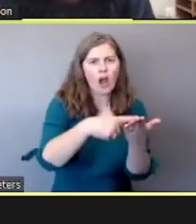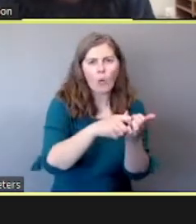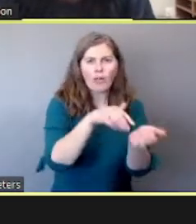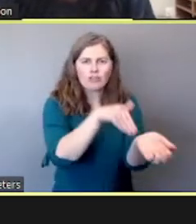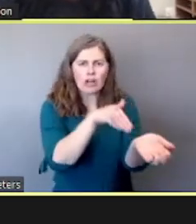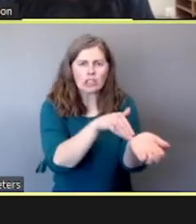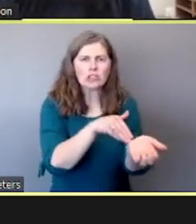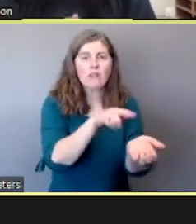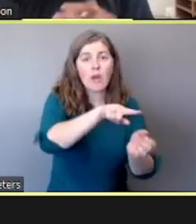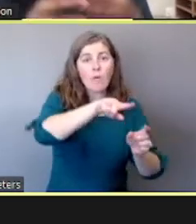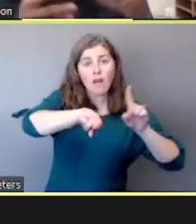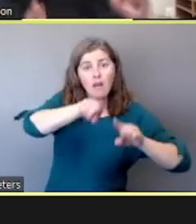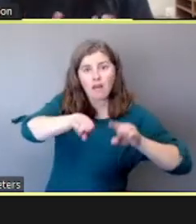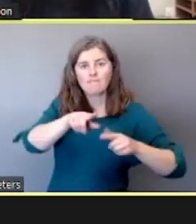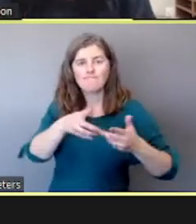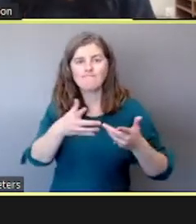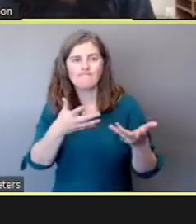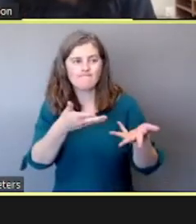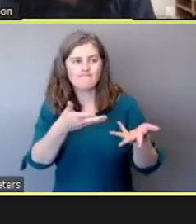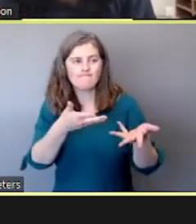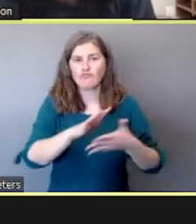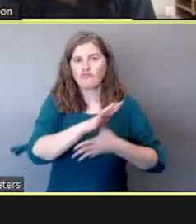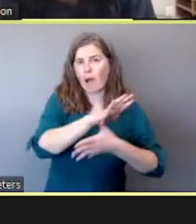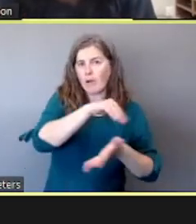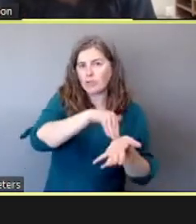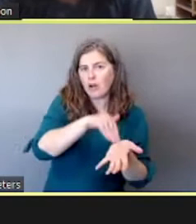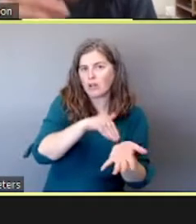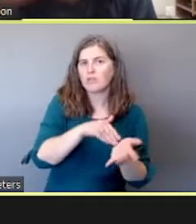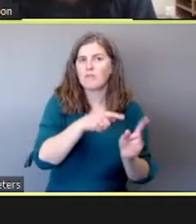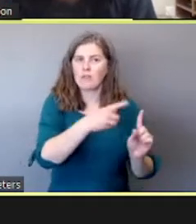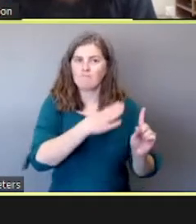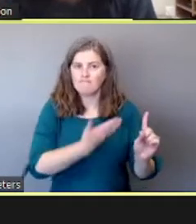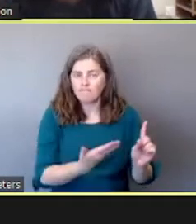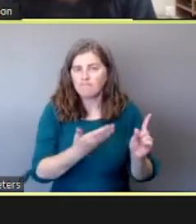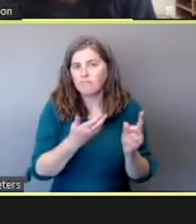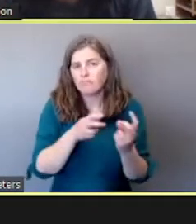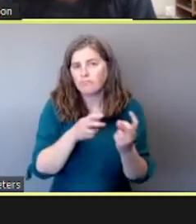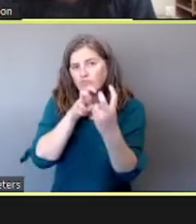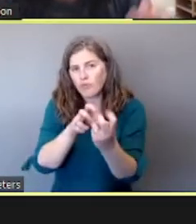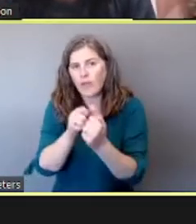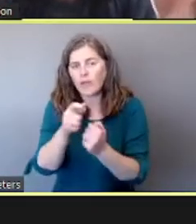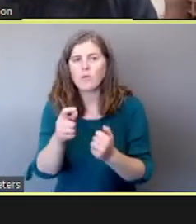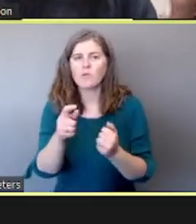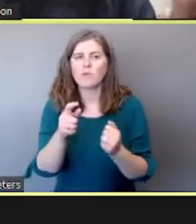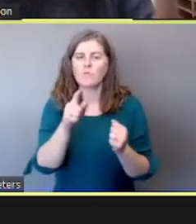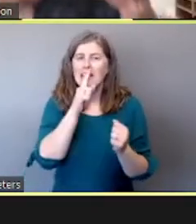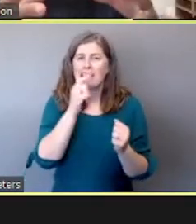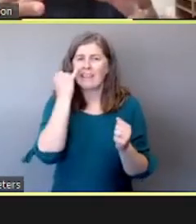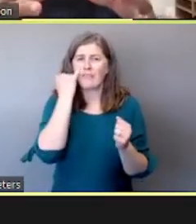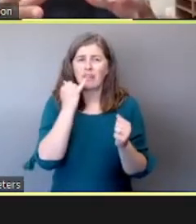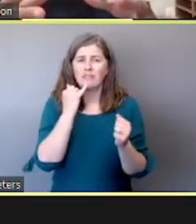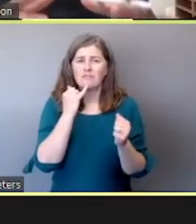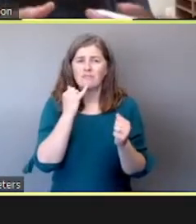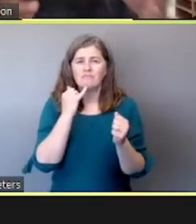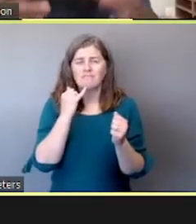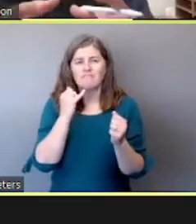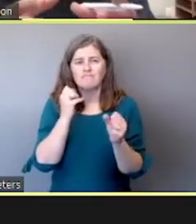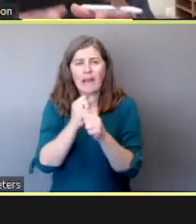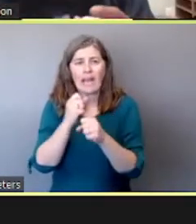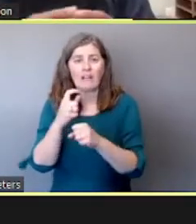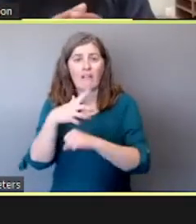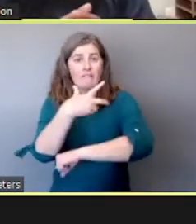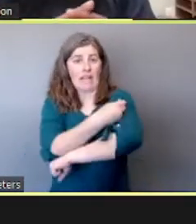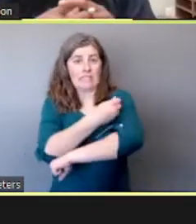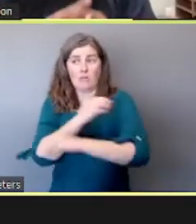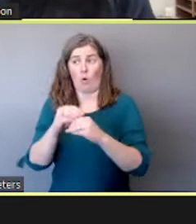your questions. Primary care providers are also really, if we can make COVID-19 vaccine